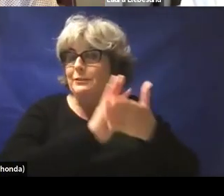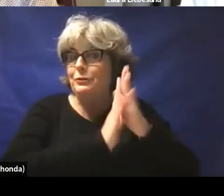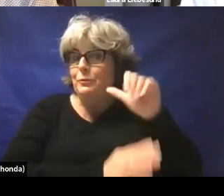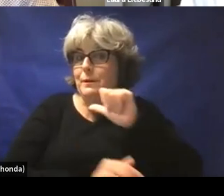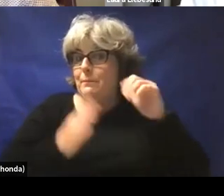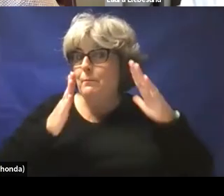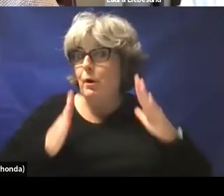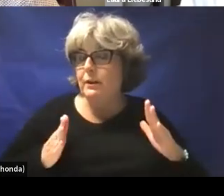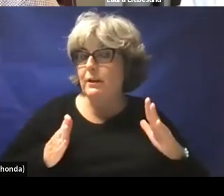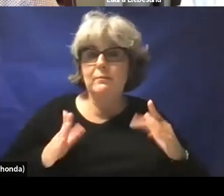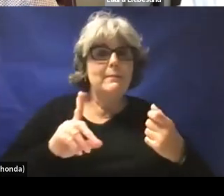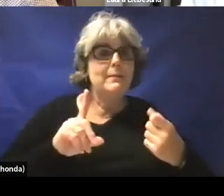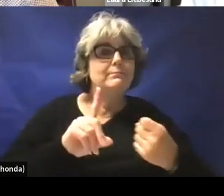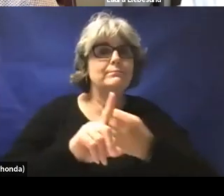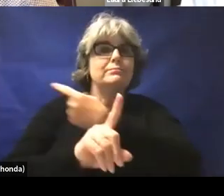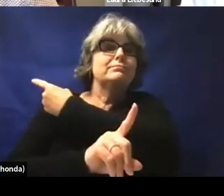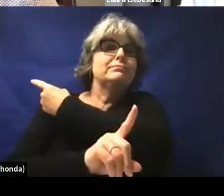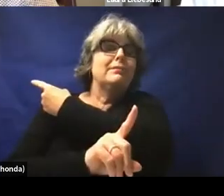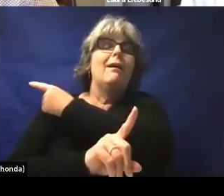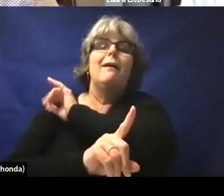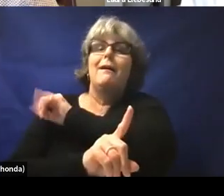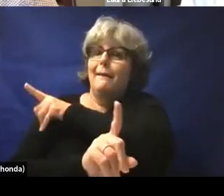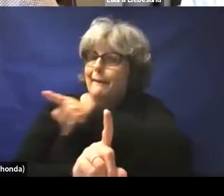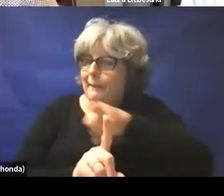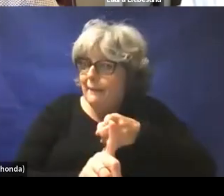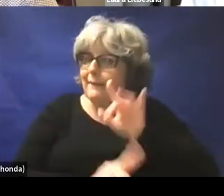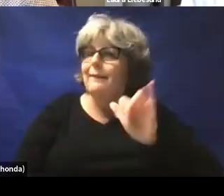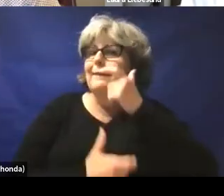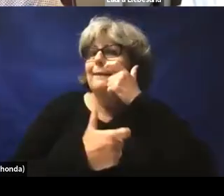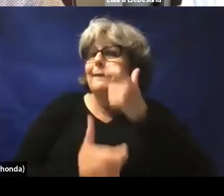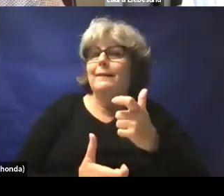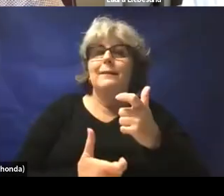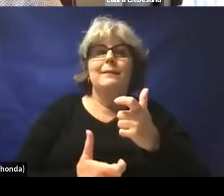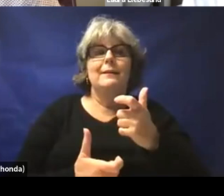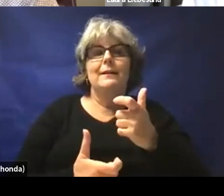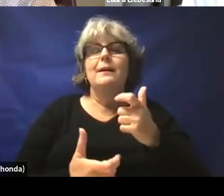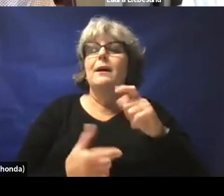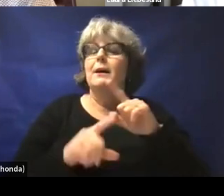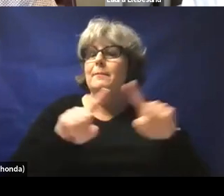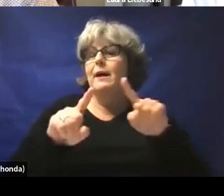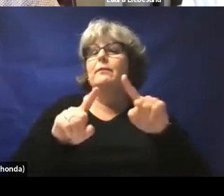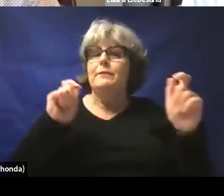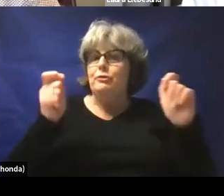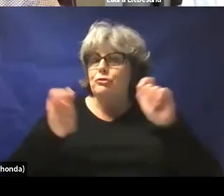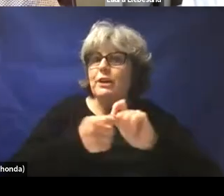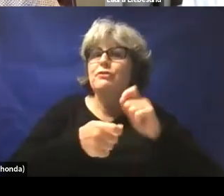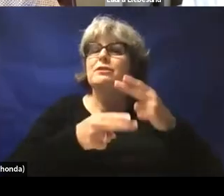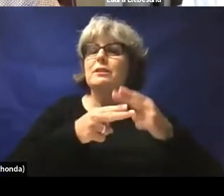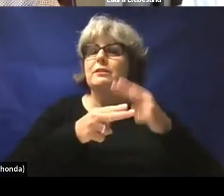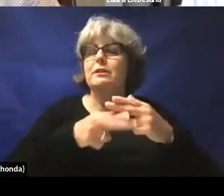things that totally unrelated to bartending. You know, I think a lot of issues came up about, you know, issues of gentrification in DC, issues